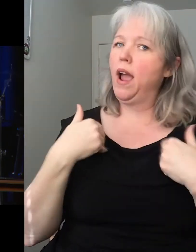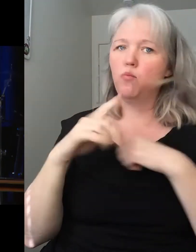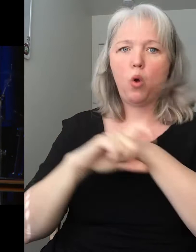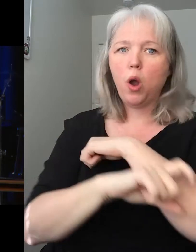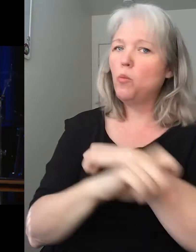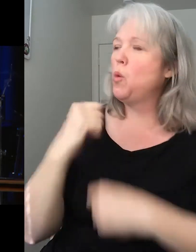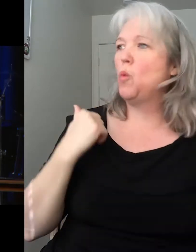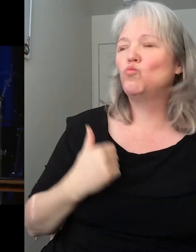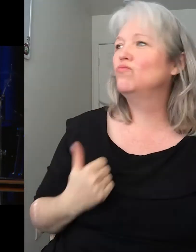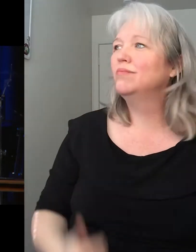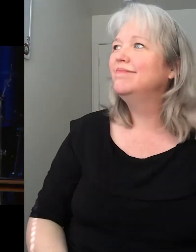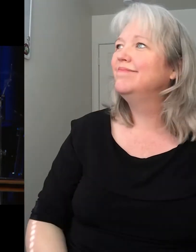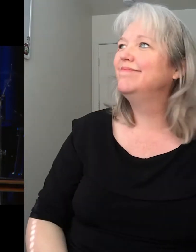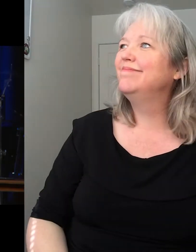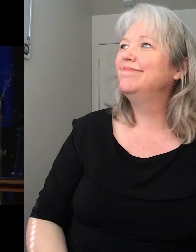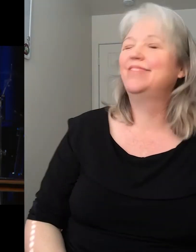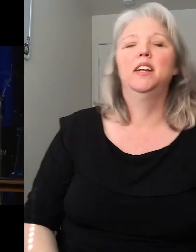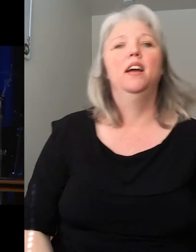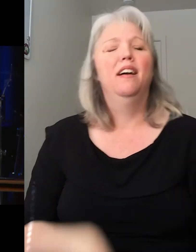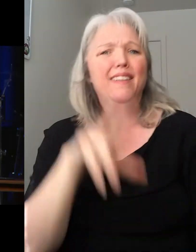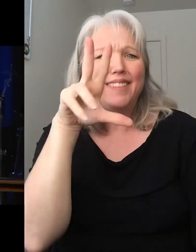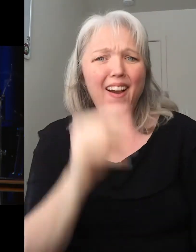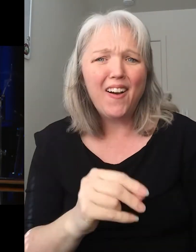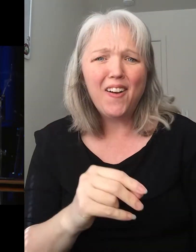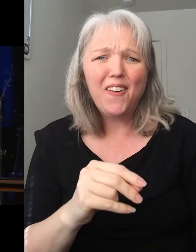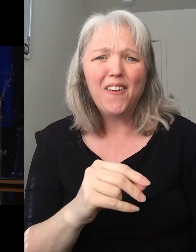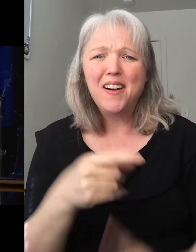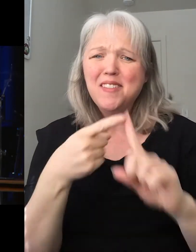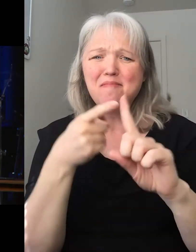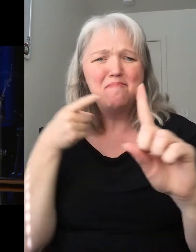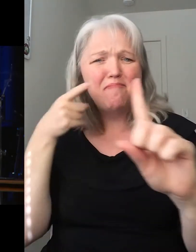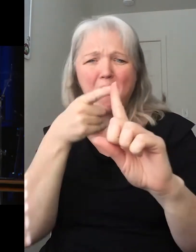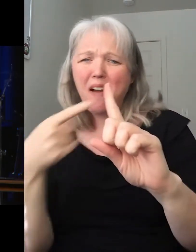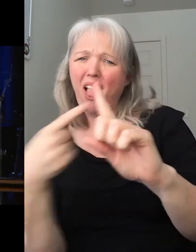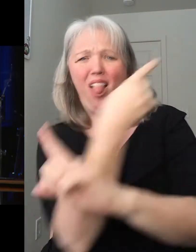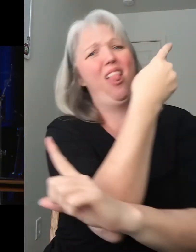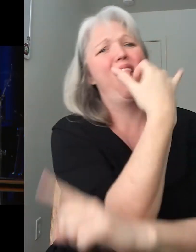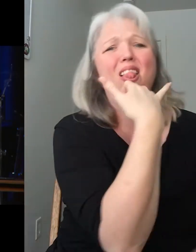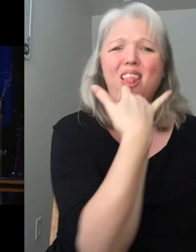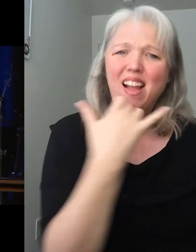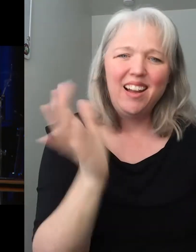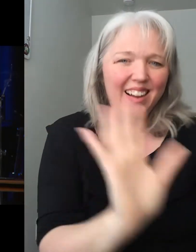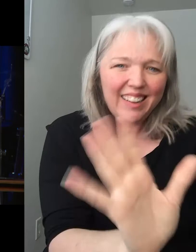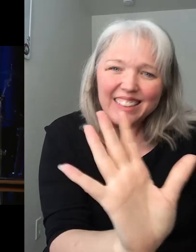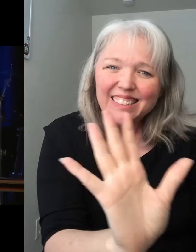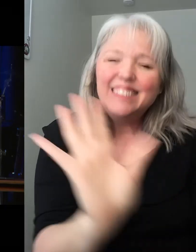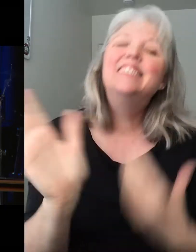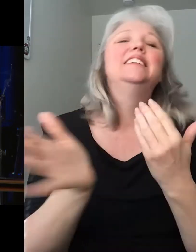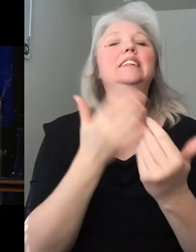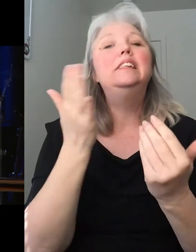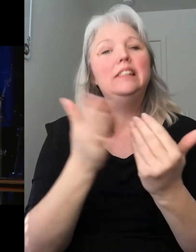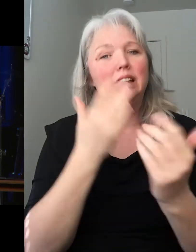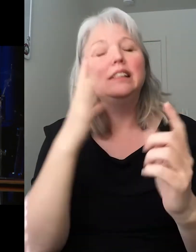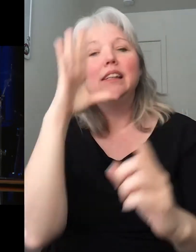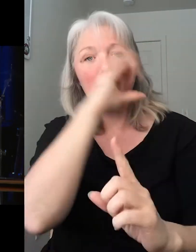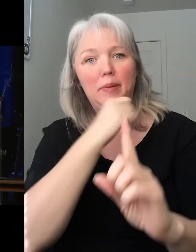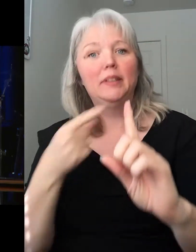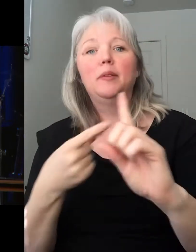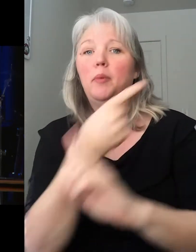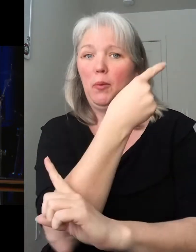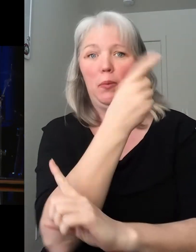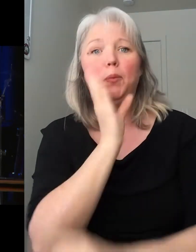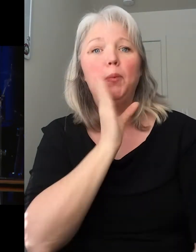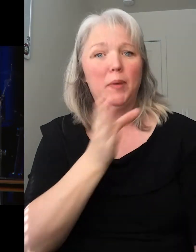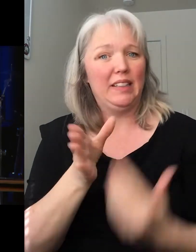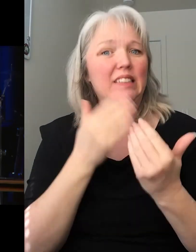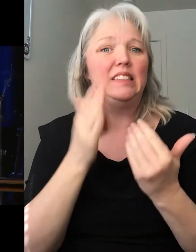worms. Well, no, you missed the point. Well, let me tell you, it's going to be easy to miss the point